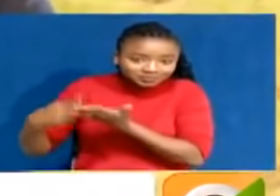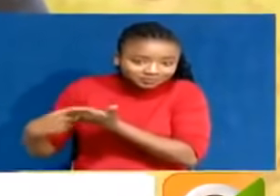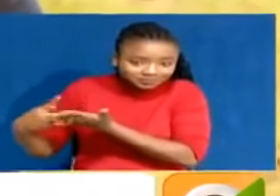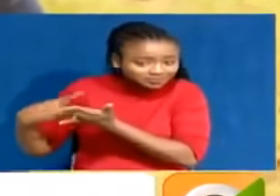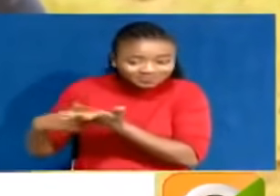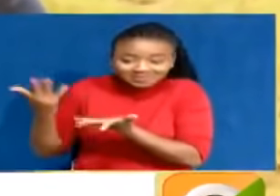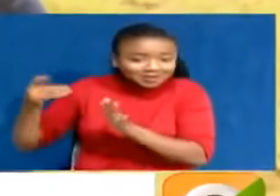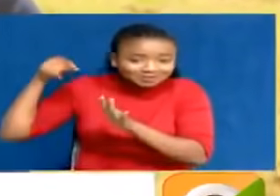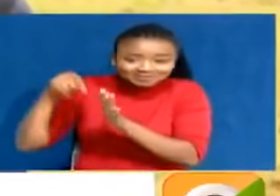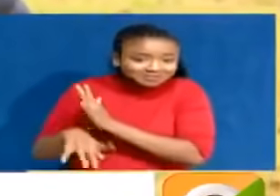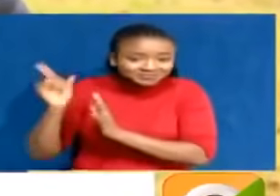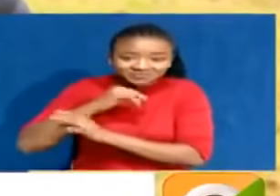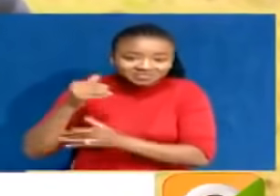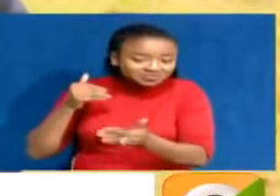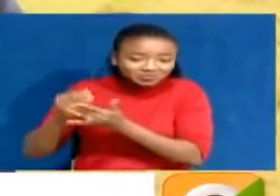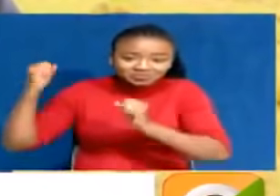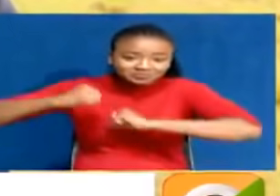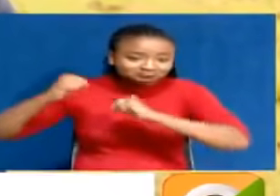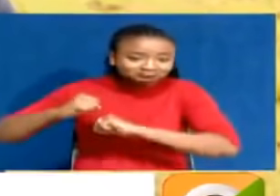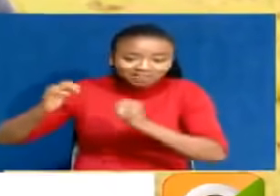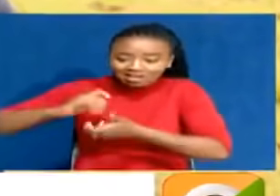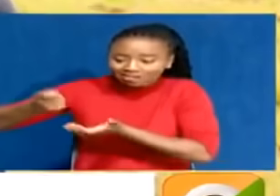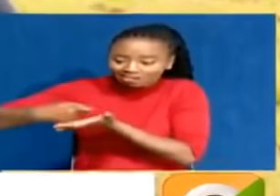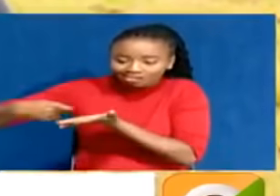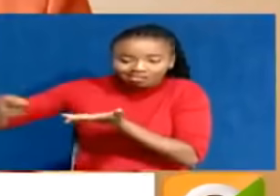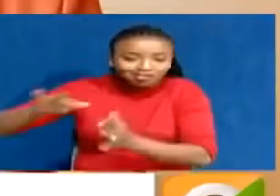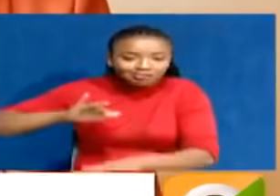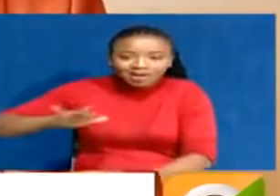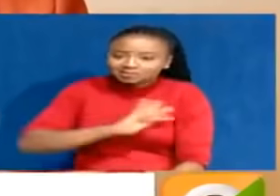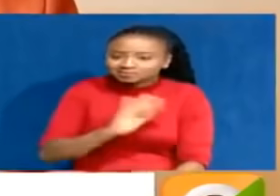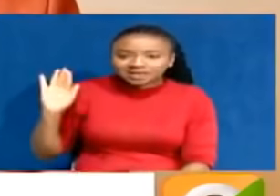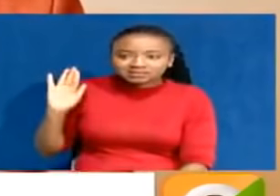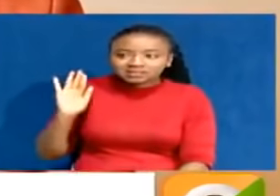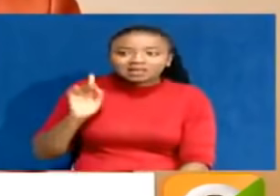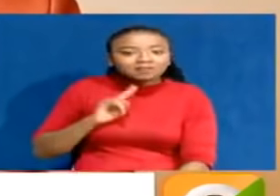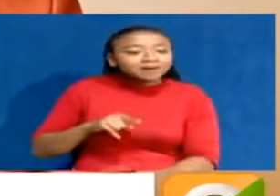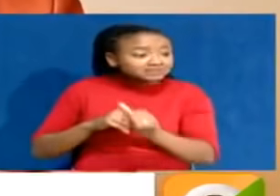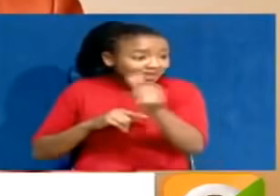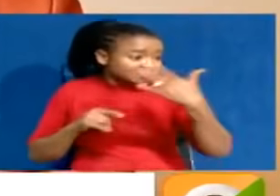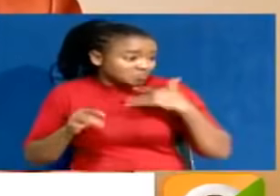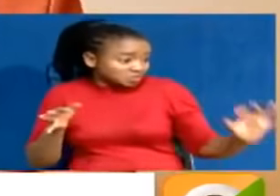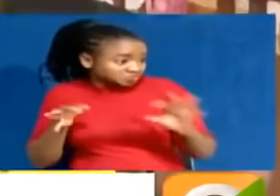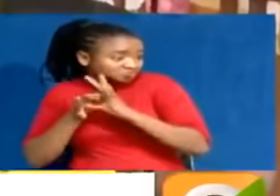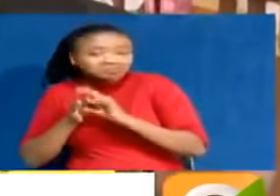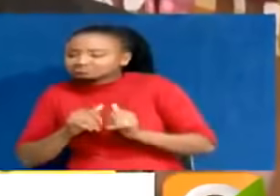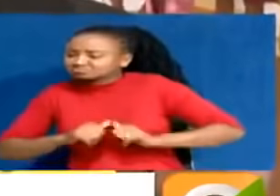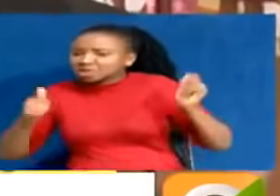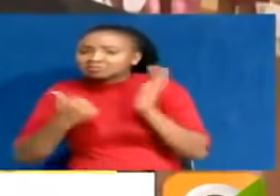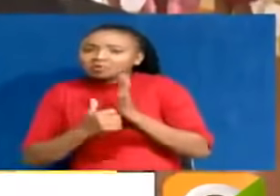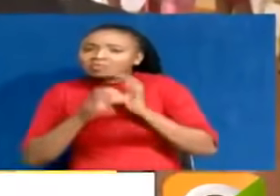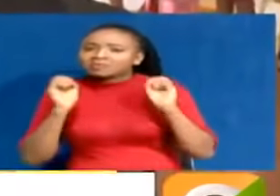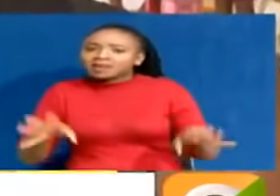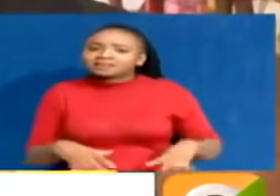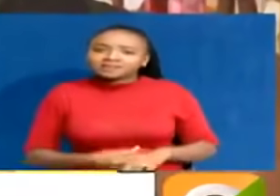General Raphael Tuju said like-minded political parties would be welcomed. This as his ODM counterpart Edwin Sifuna